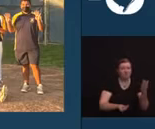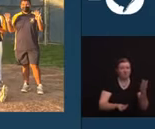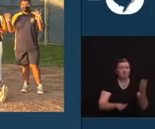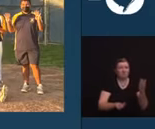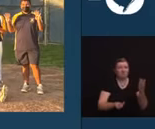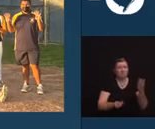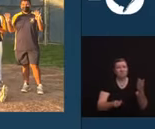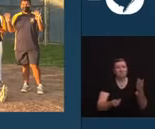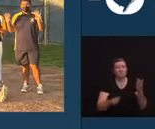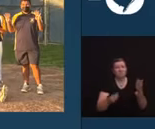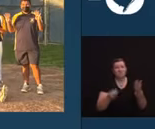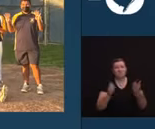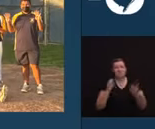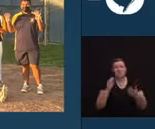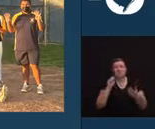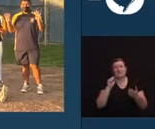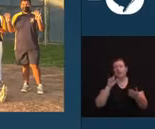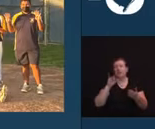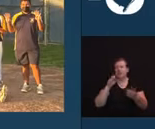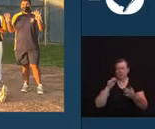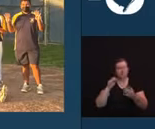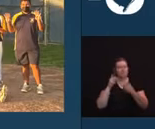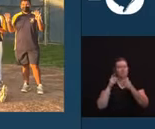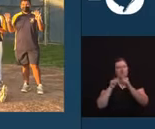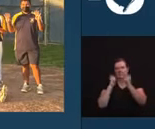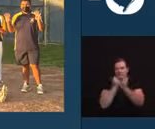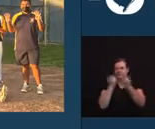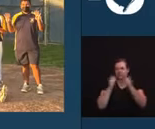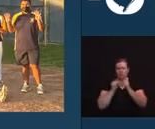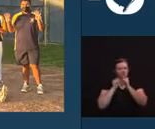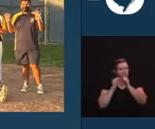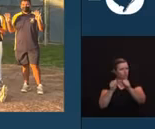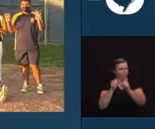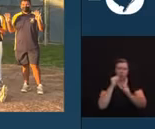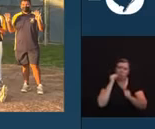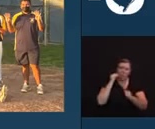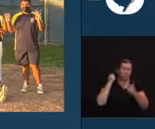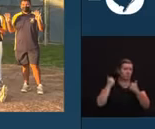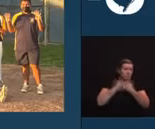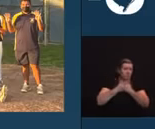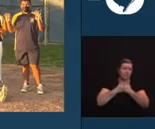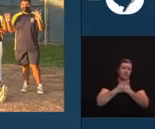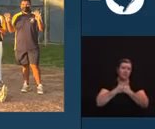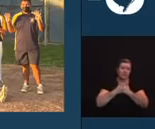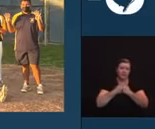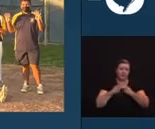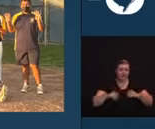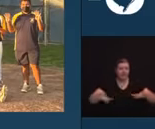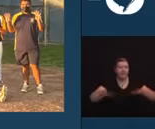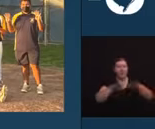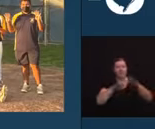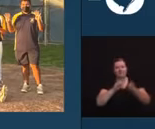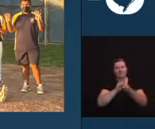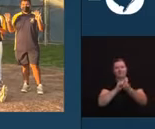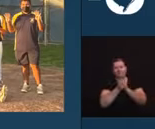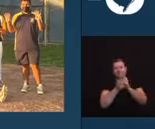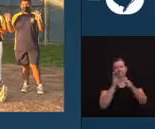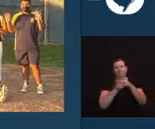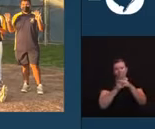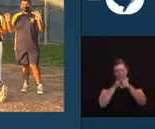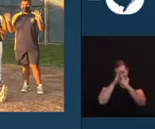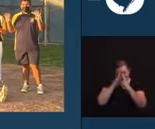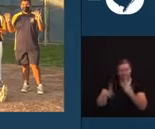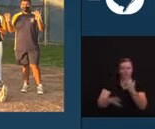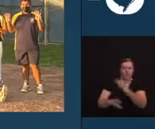decision to carry on and play their home games on the field they renamed in his honor. And last Sunday, after a stretch that saw them